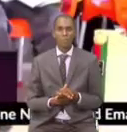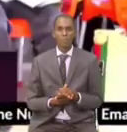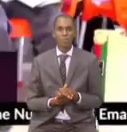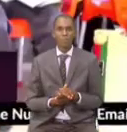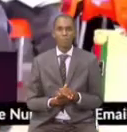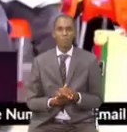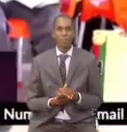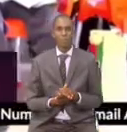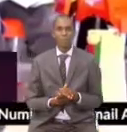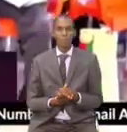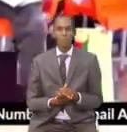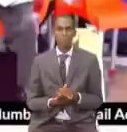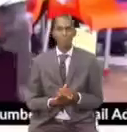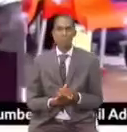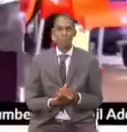Okay.